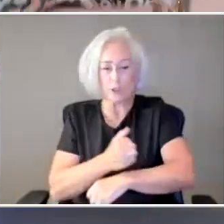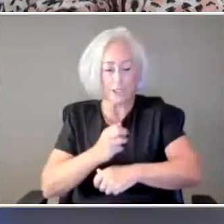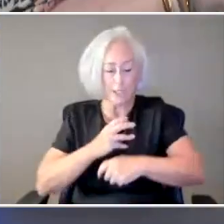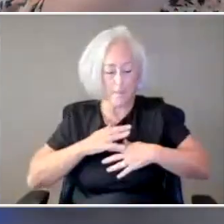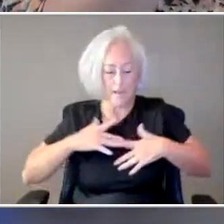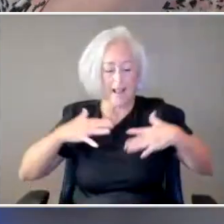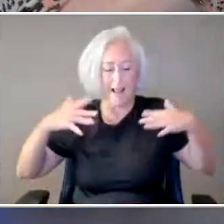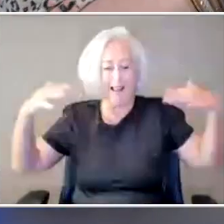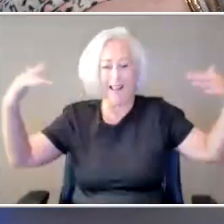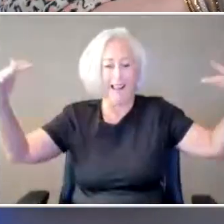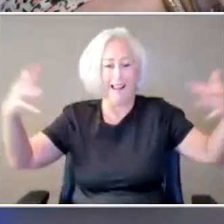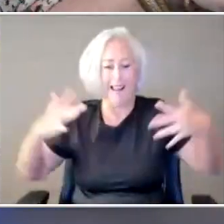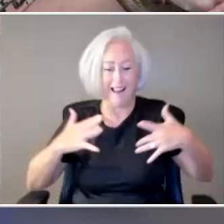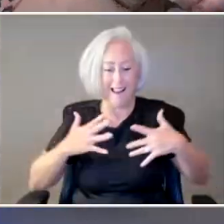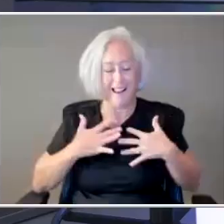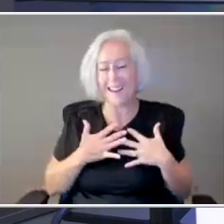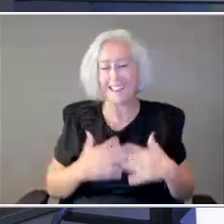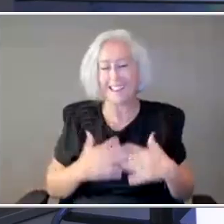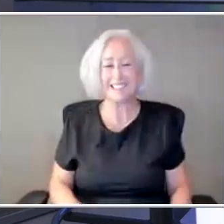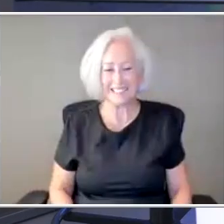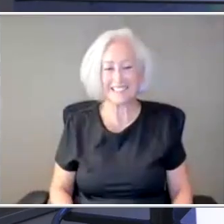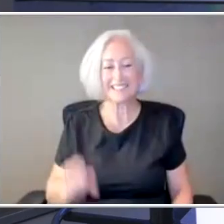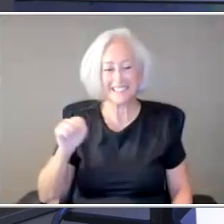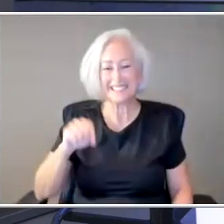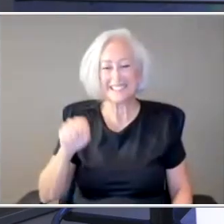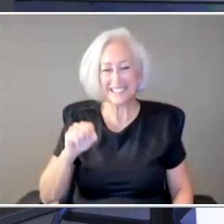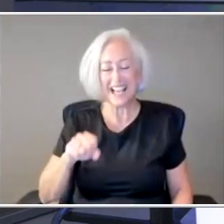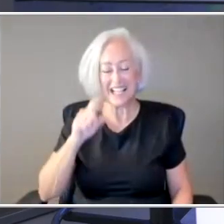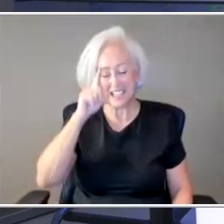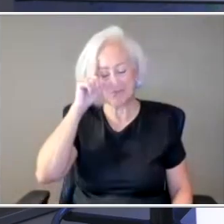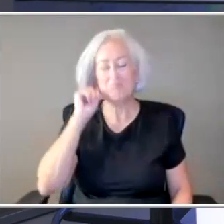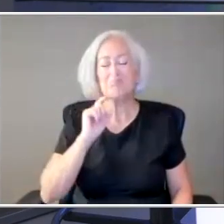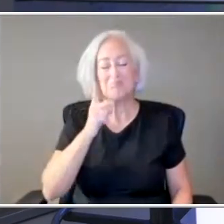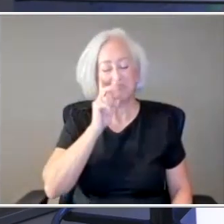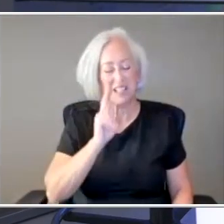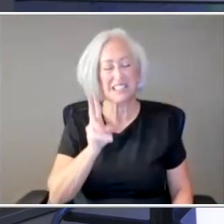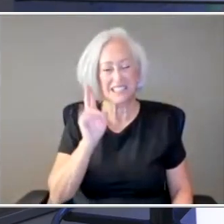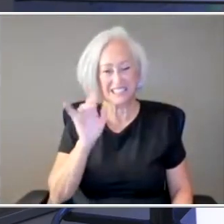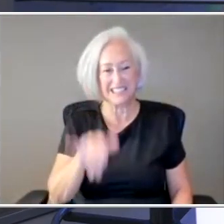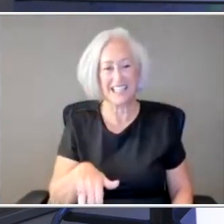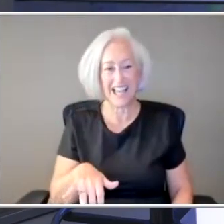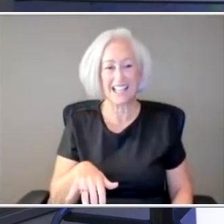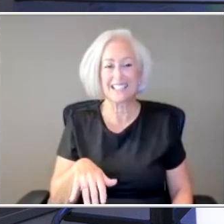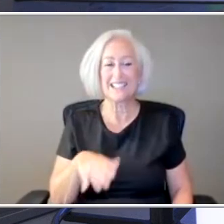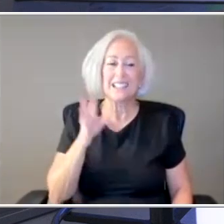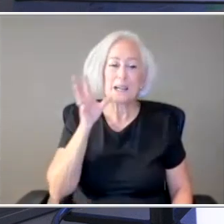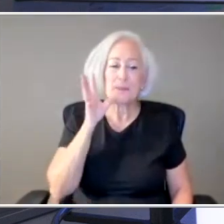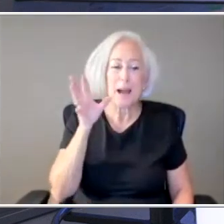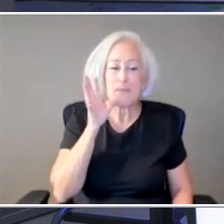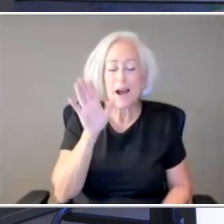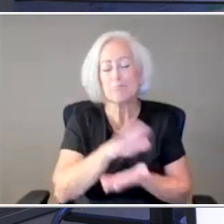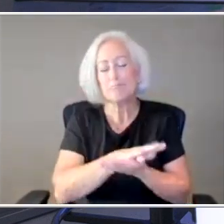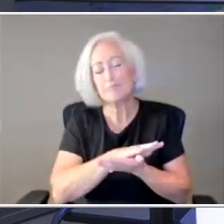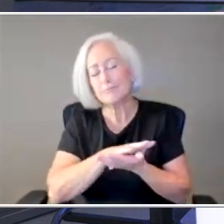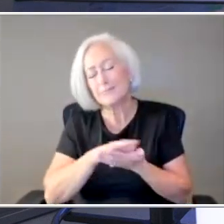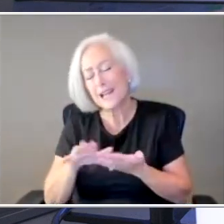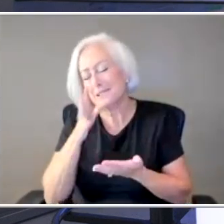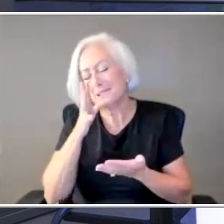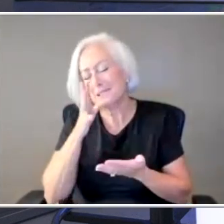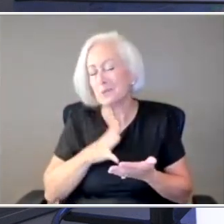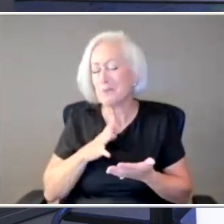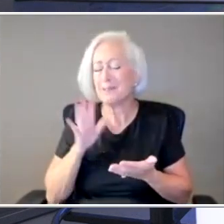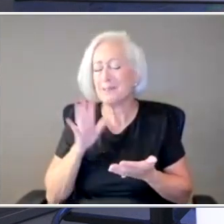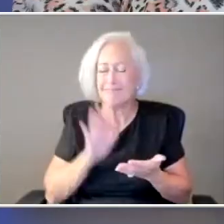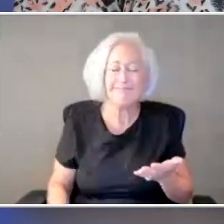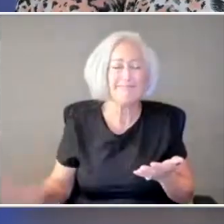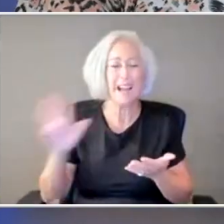kind of magical. I'm guessing that's kind of what I'm getting from her. I always tell people, nicest woman on the planet. But I mean, she will go mama